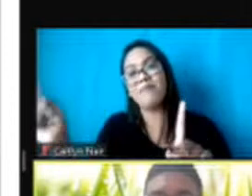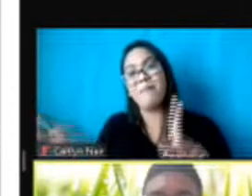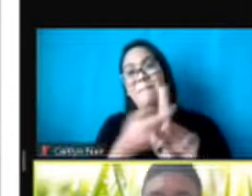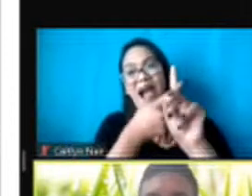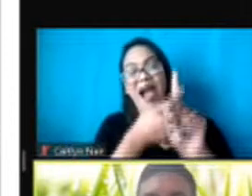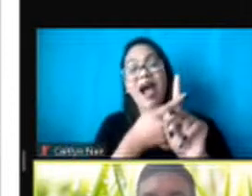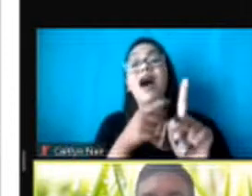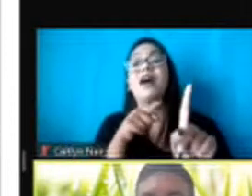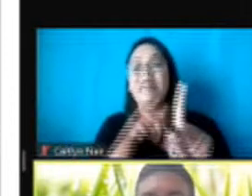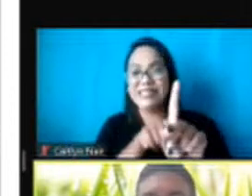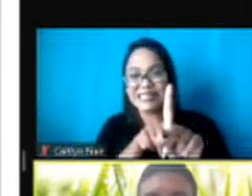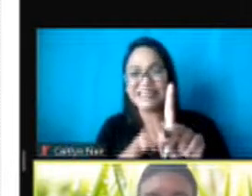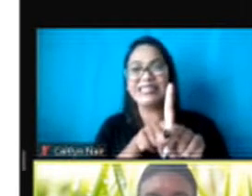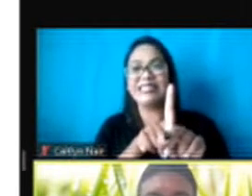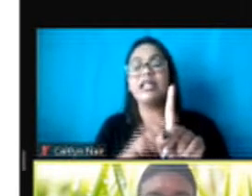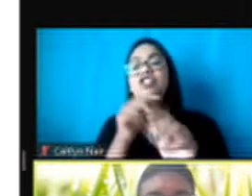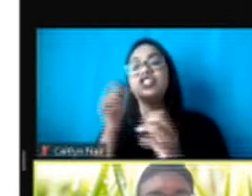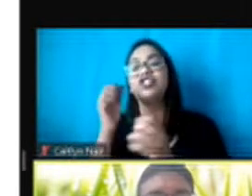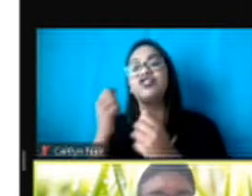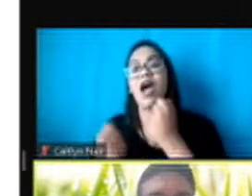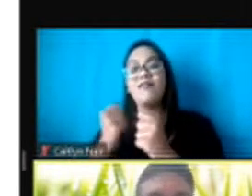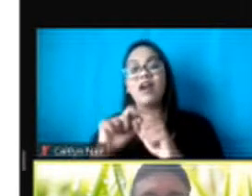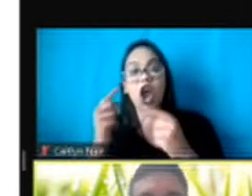the drivers are not paying attention.